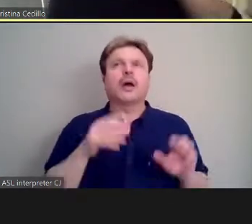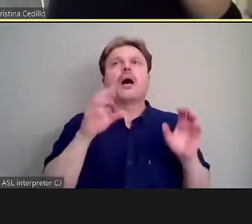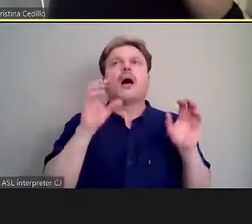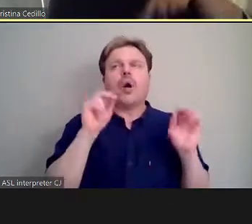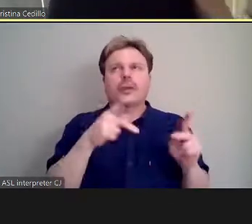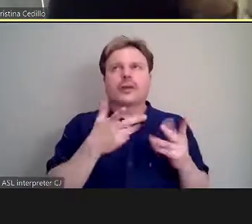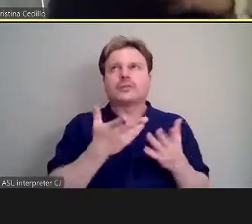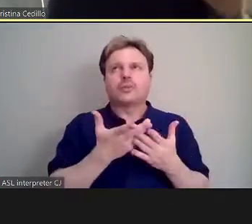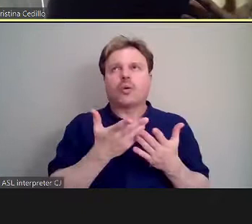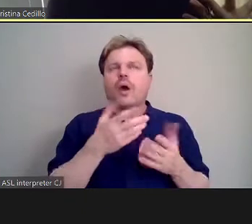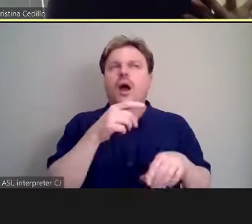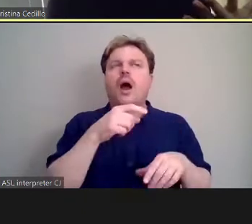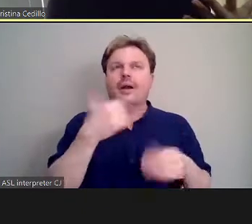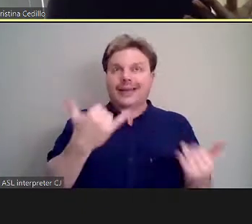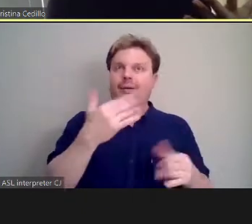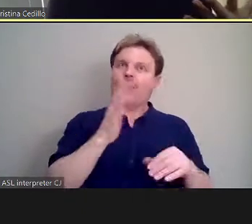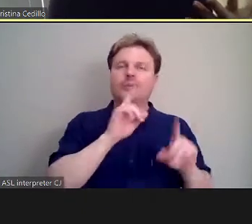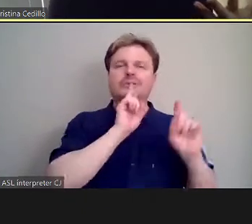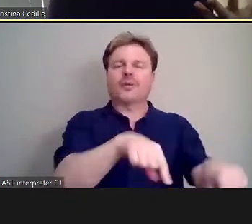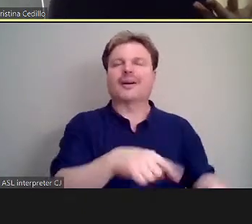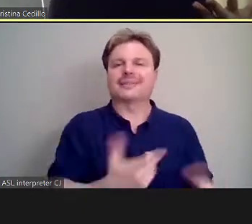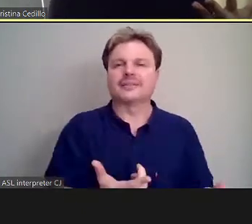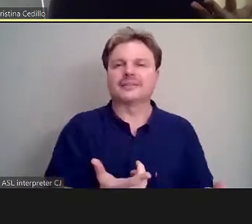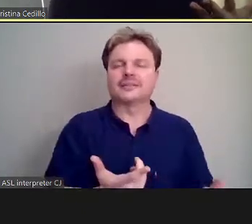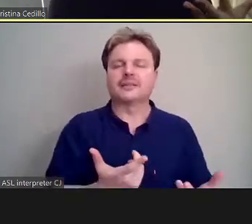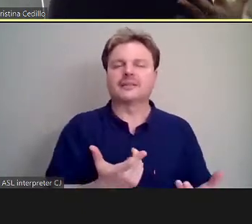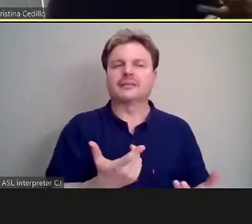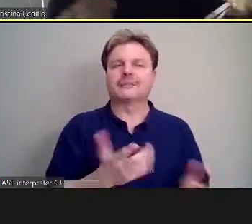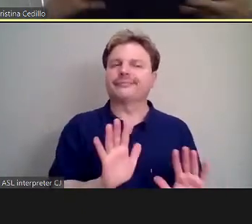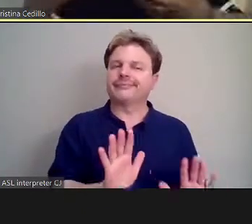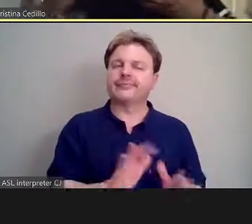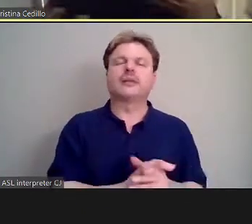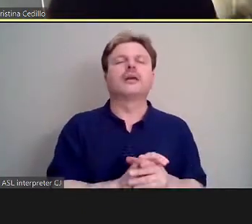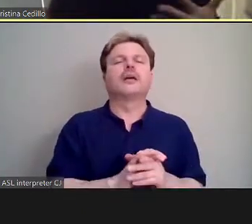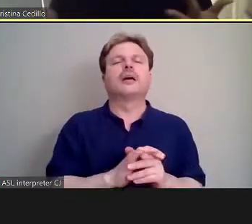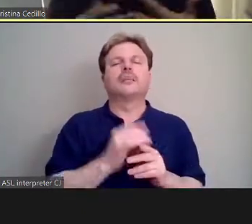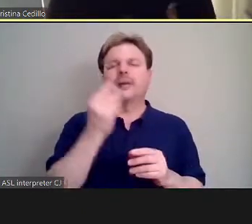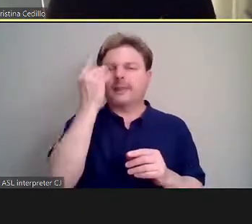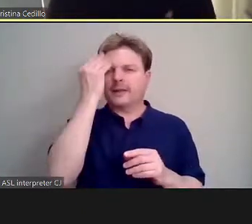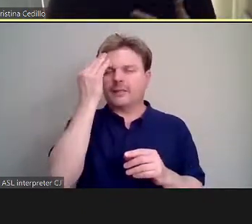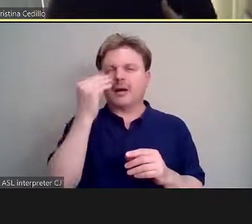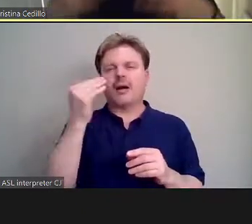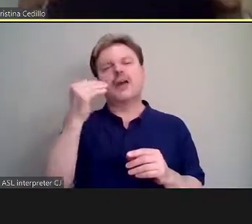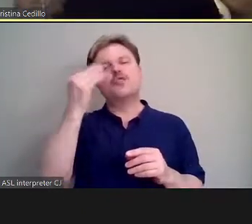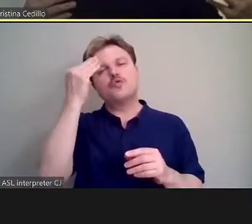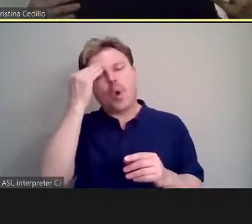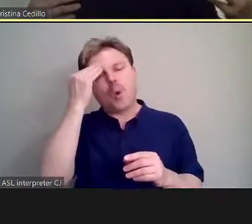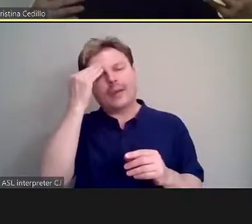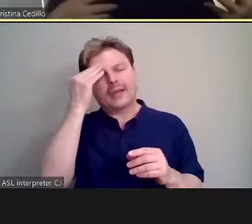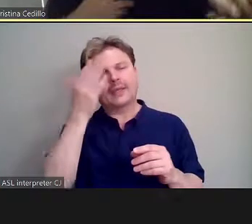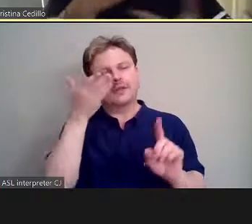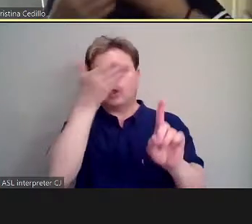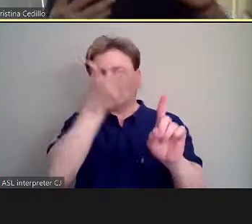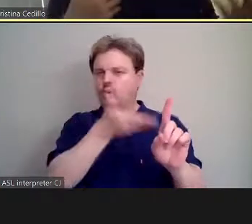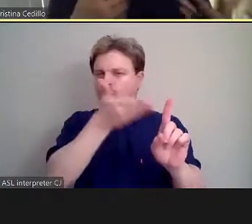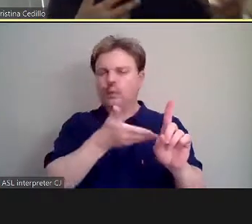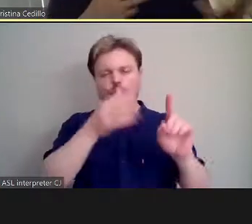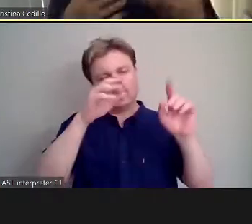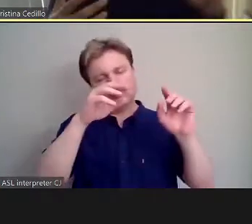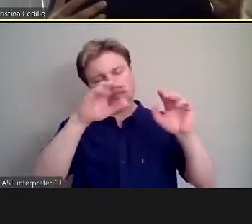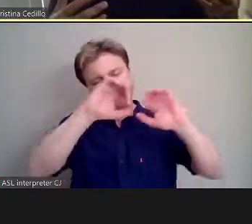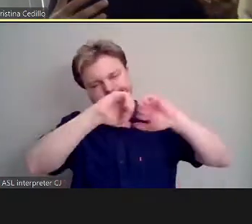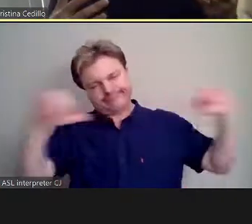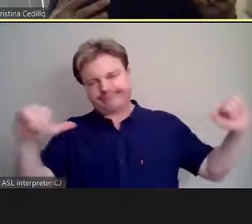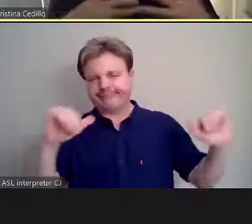respond. I'm actually going to think about knowing you and then